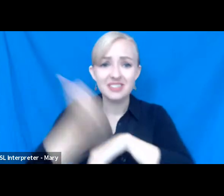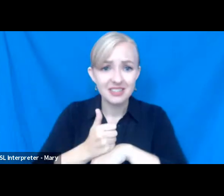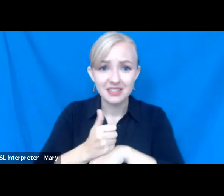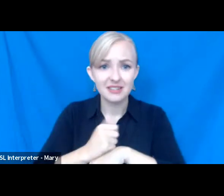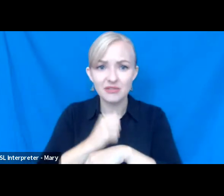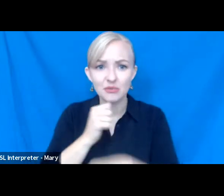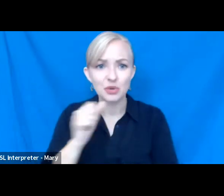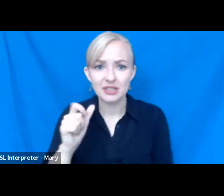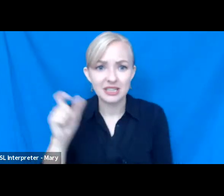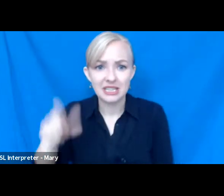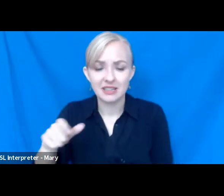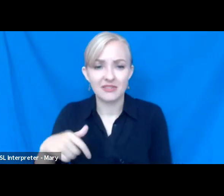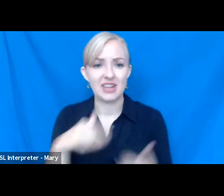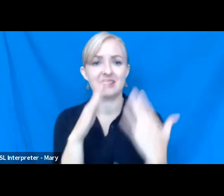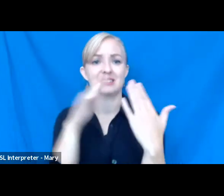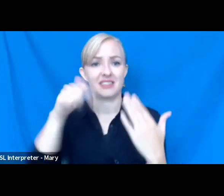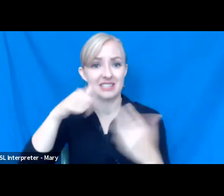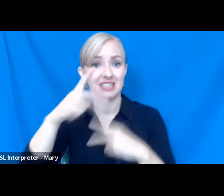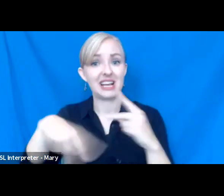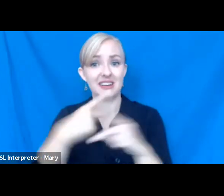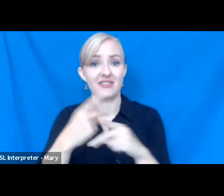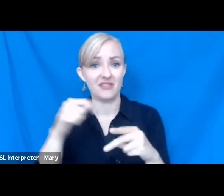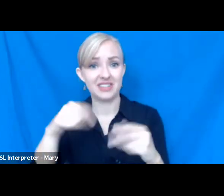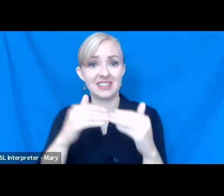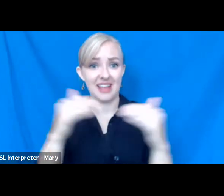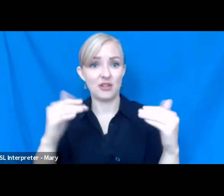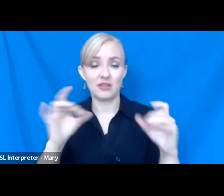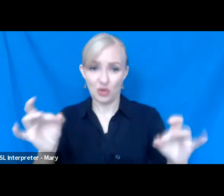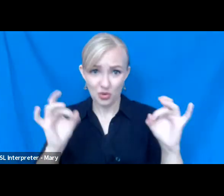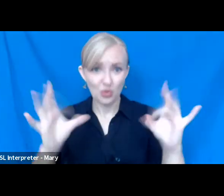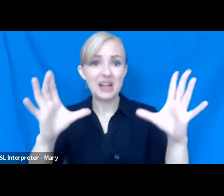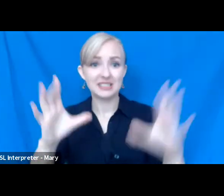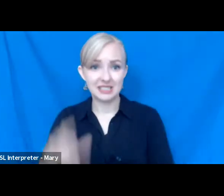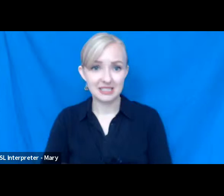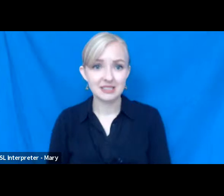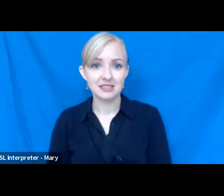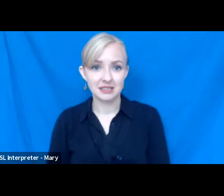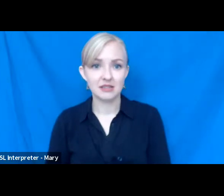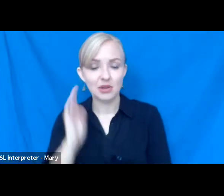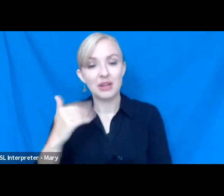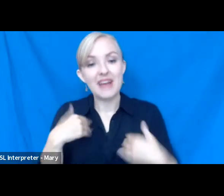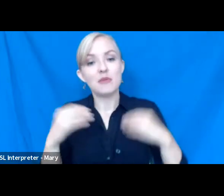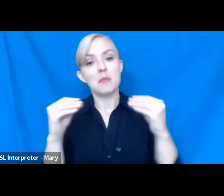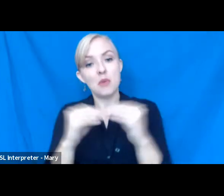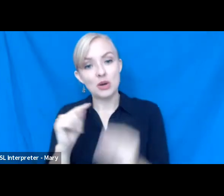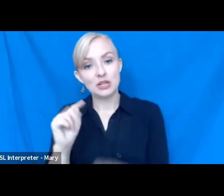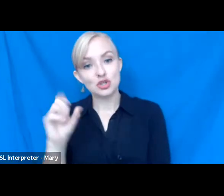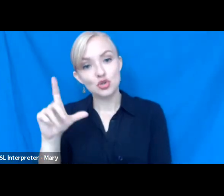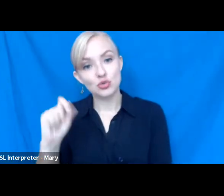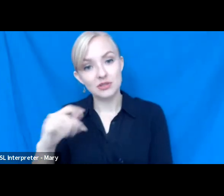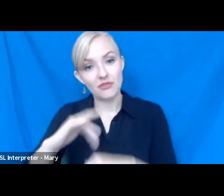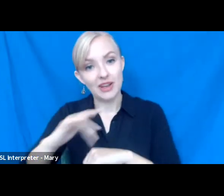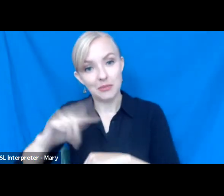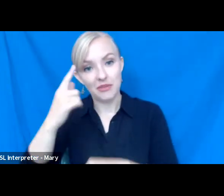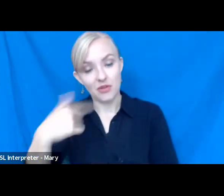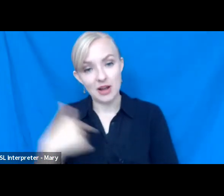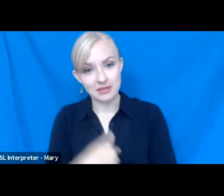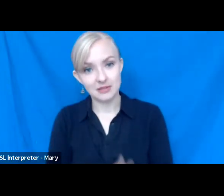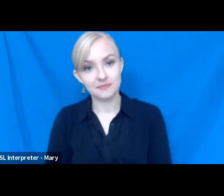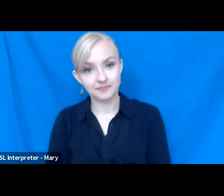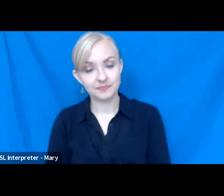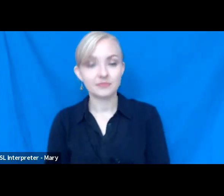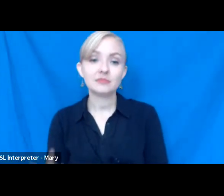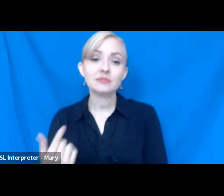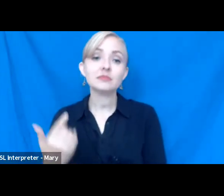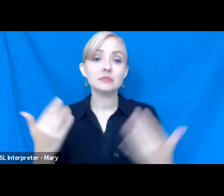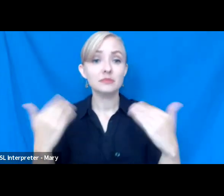have faced this crisis in this way, and we had more tools at our disposal. And we've learned a